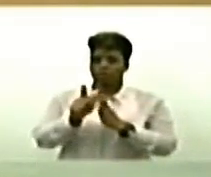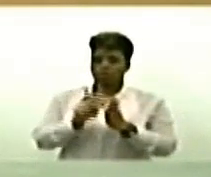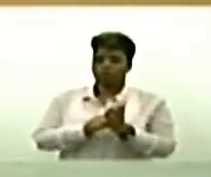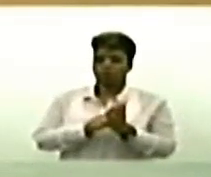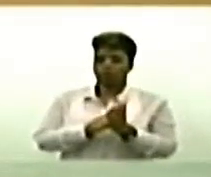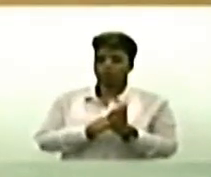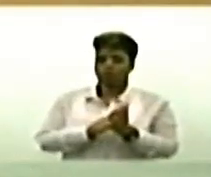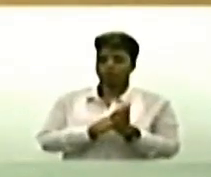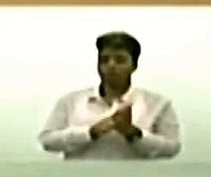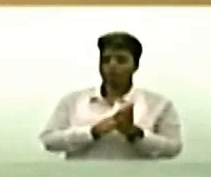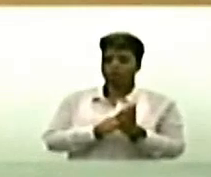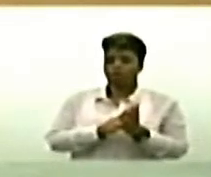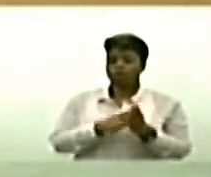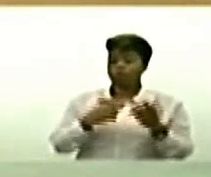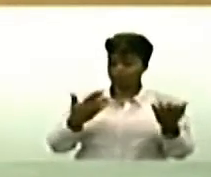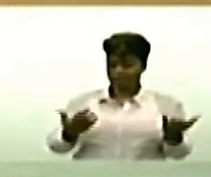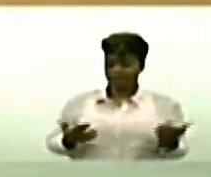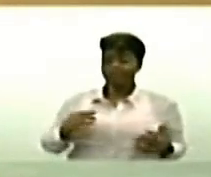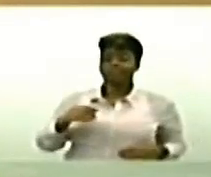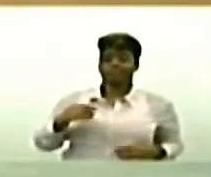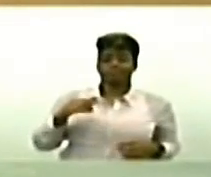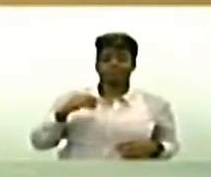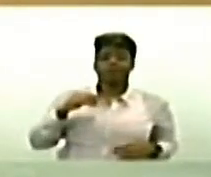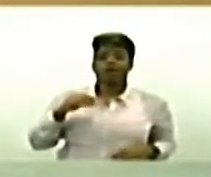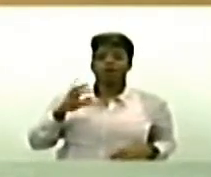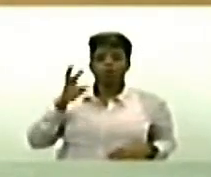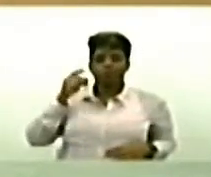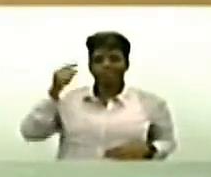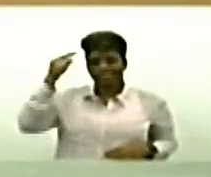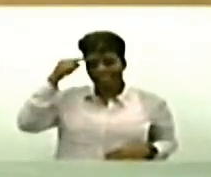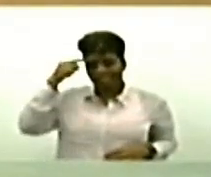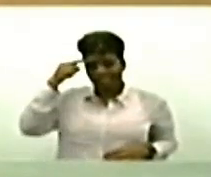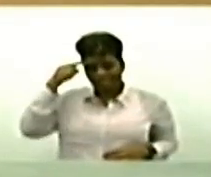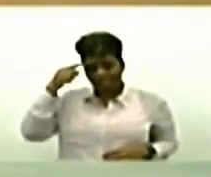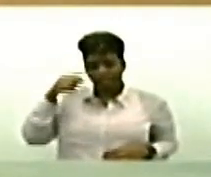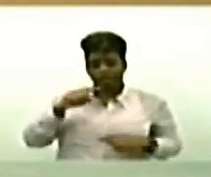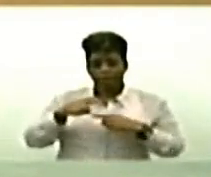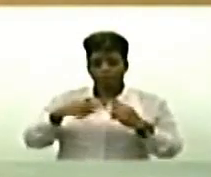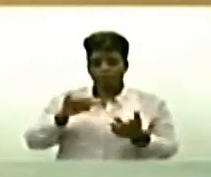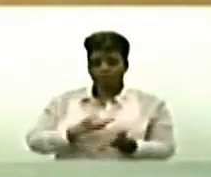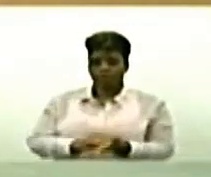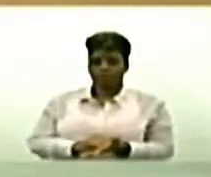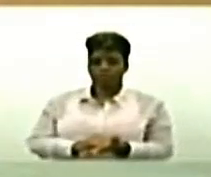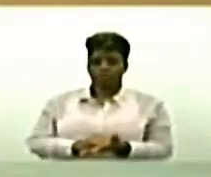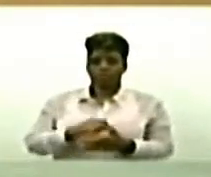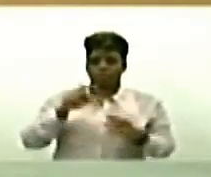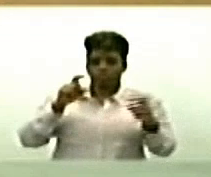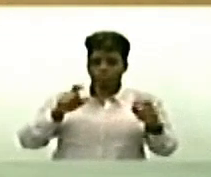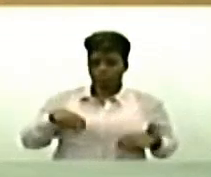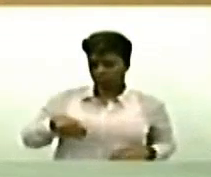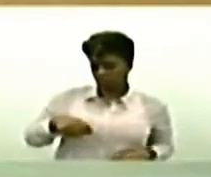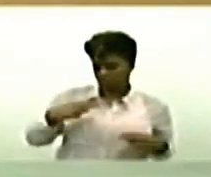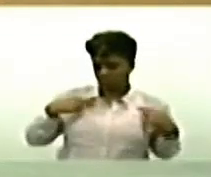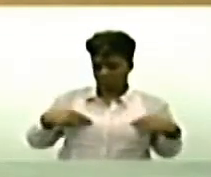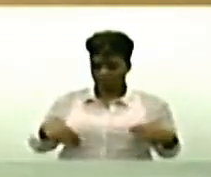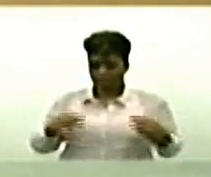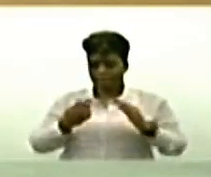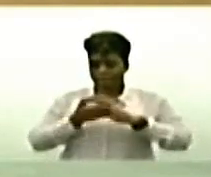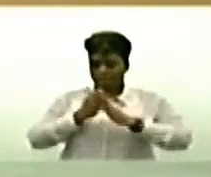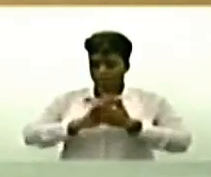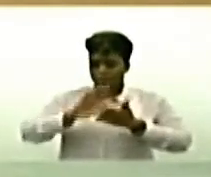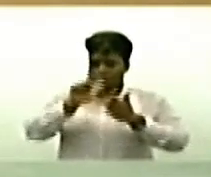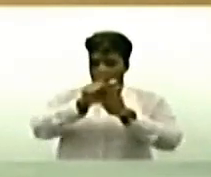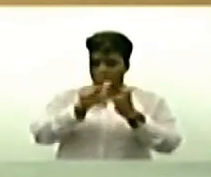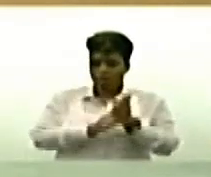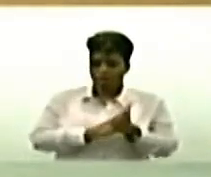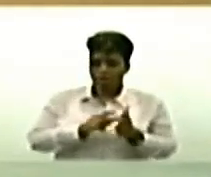was just about to come to that point. Yeah. Should we put the uniform into law, Senator, or just leave that to the discretion of the